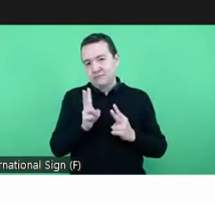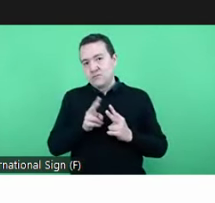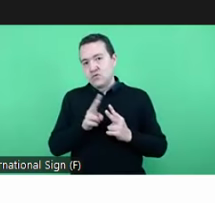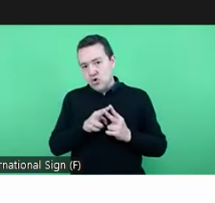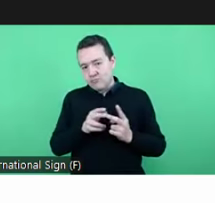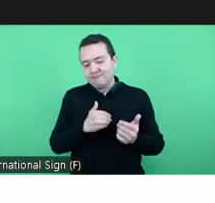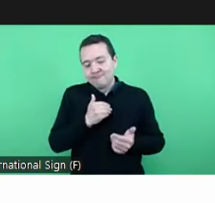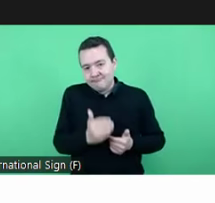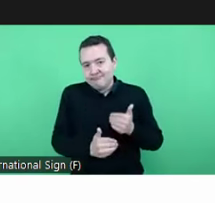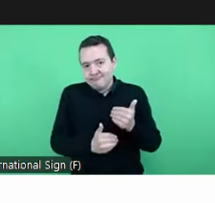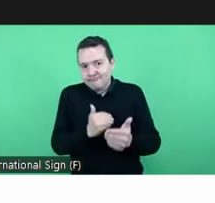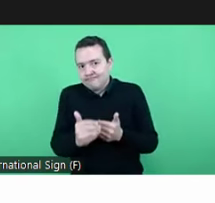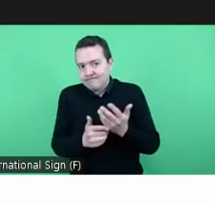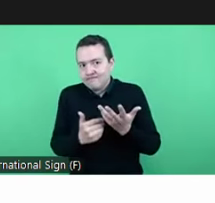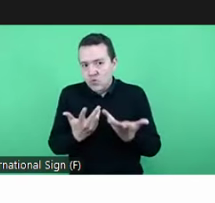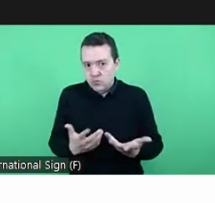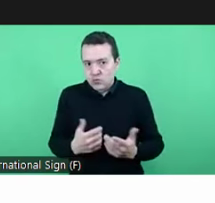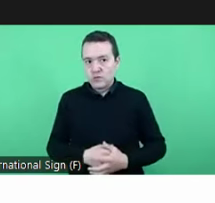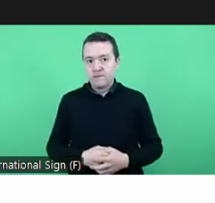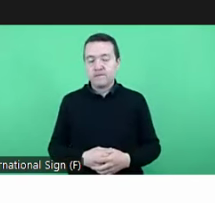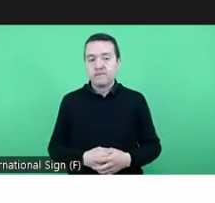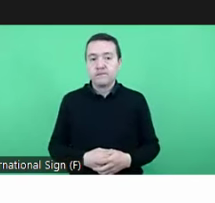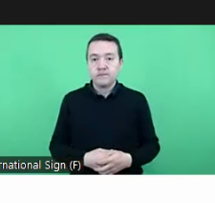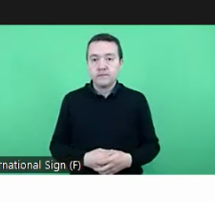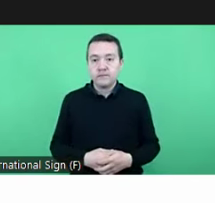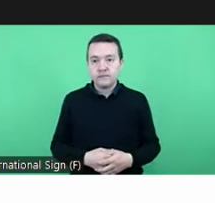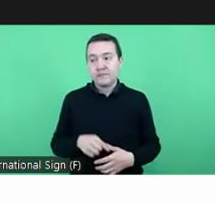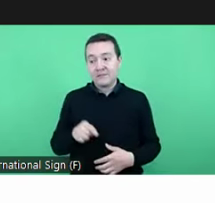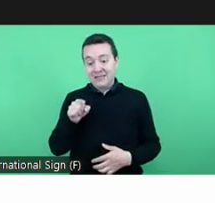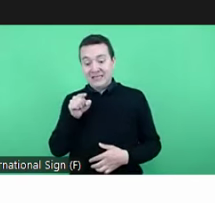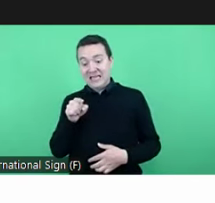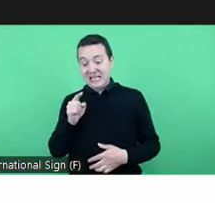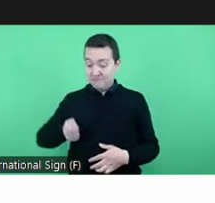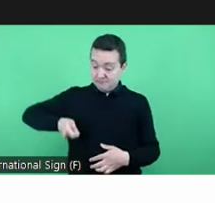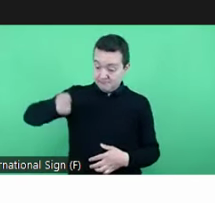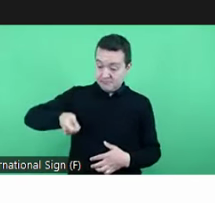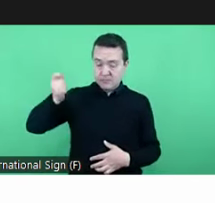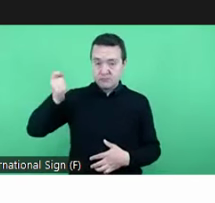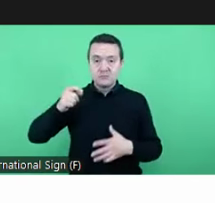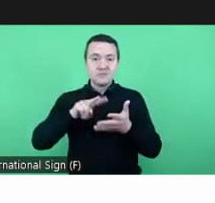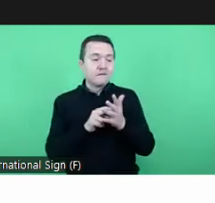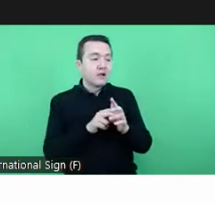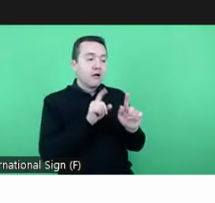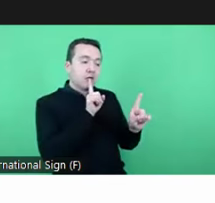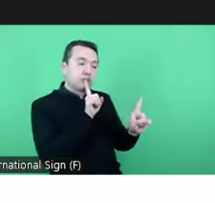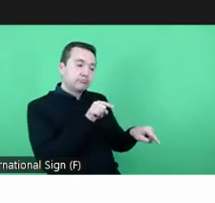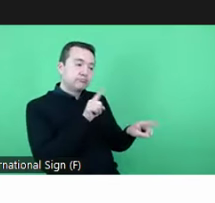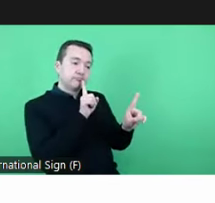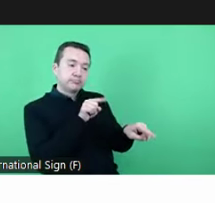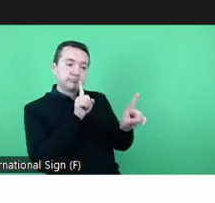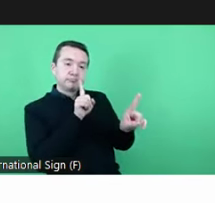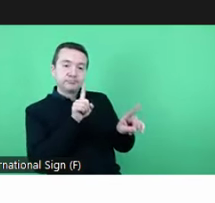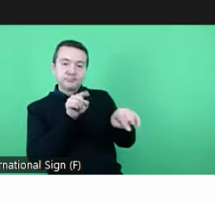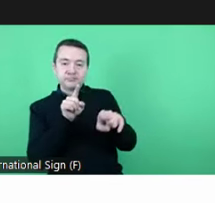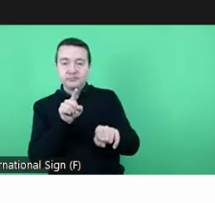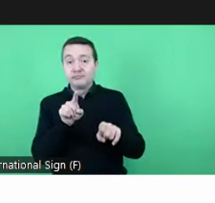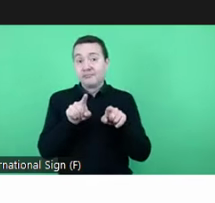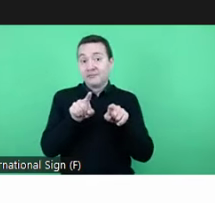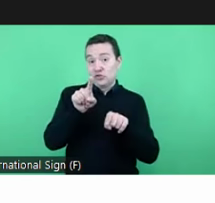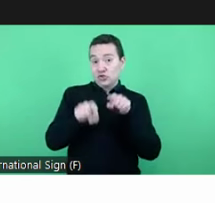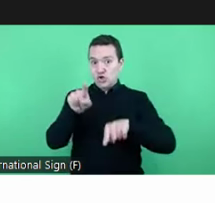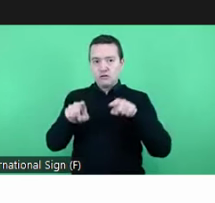que además de generar We know respuestas from other spaces individuales, as well that apart from generating no siempre individual están alineados con criterios responses de or solutions, they equidad are o not always aligned